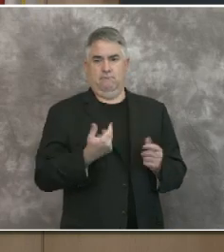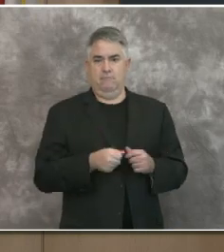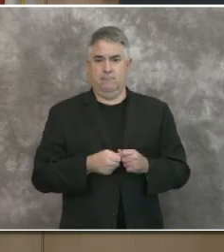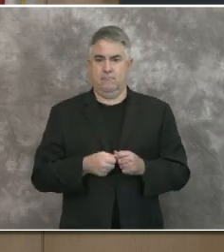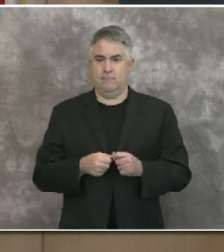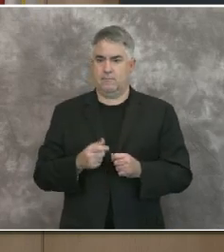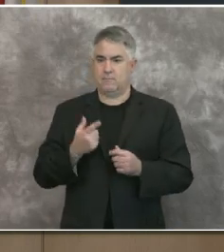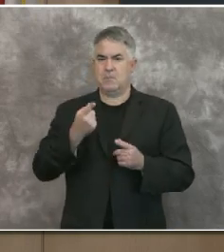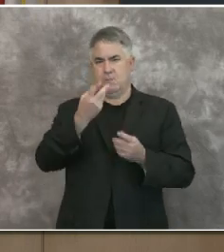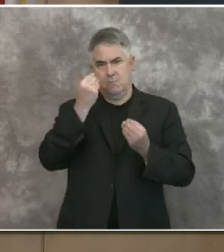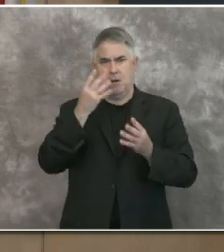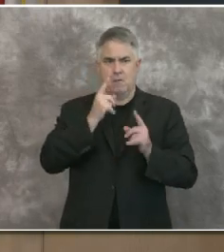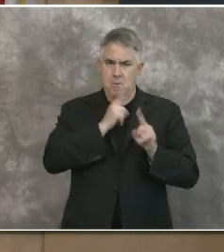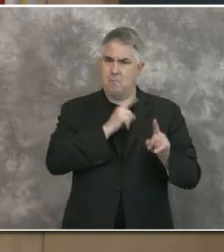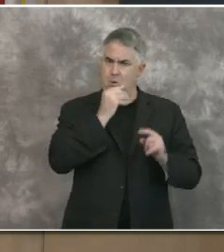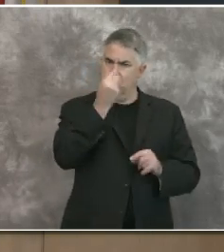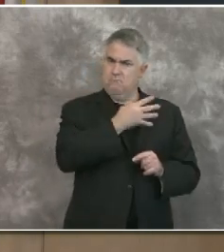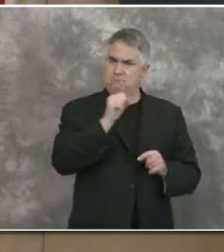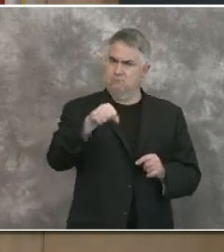issues.